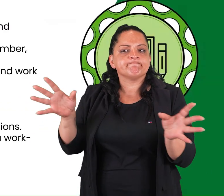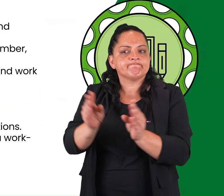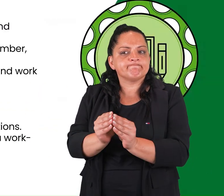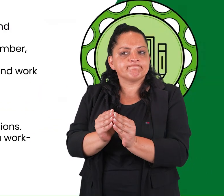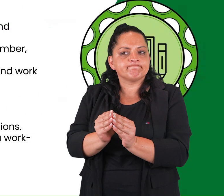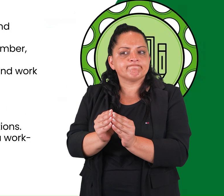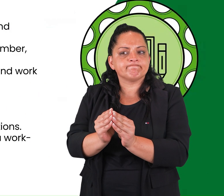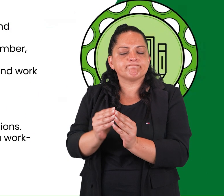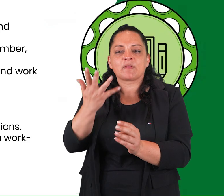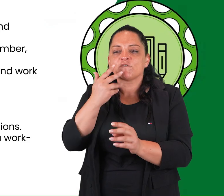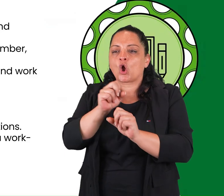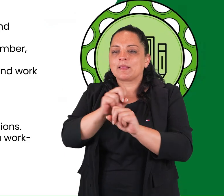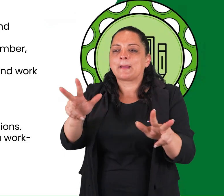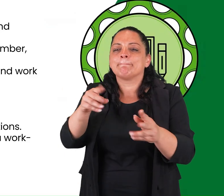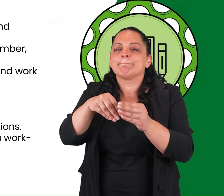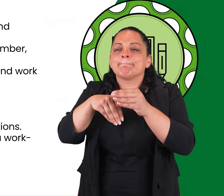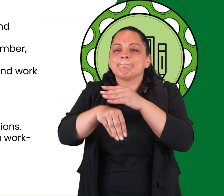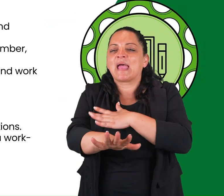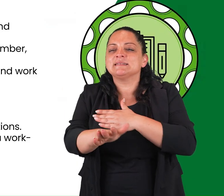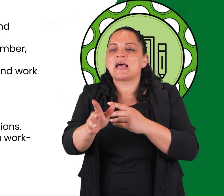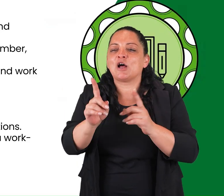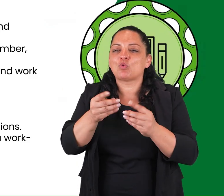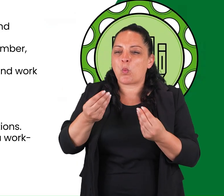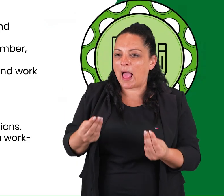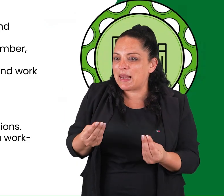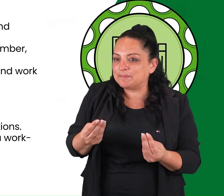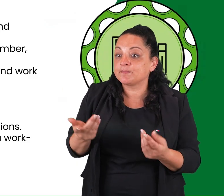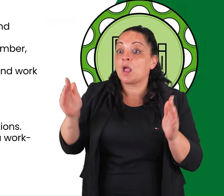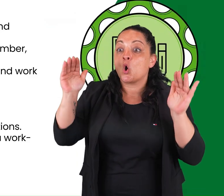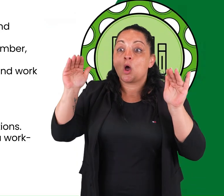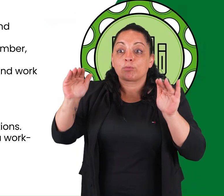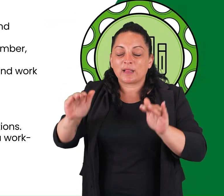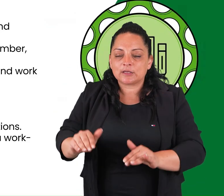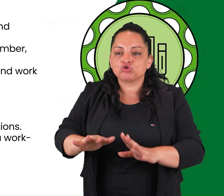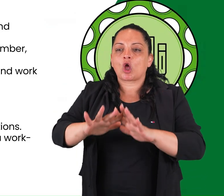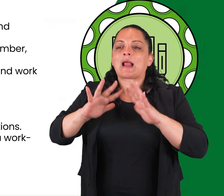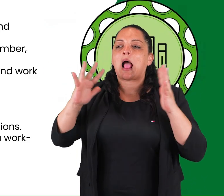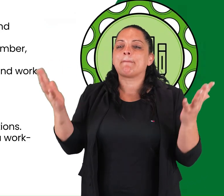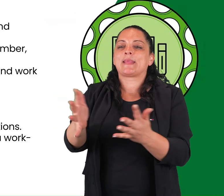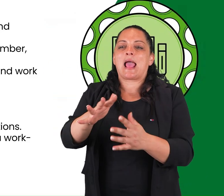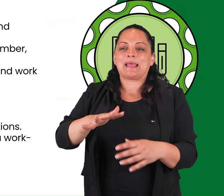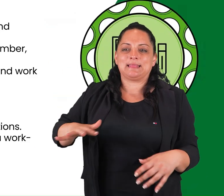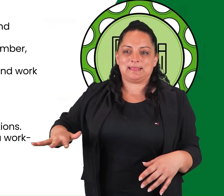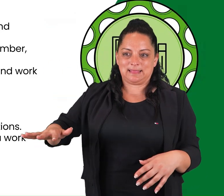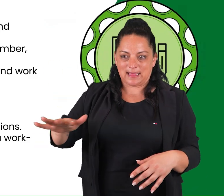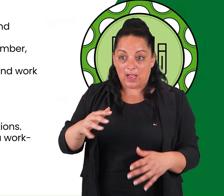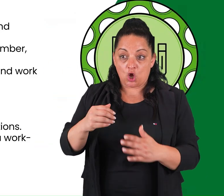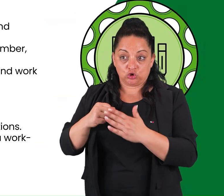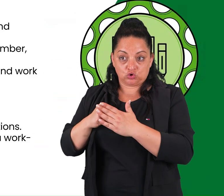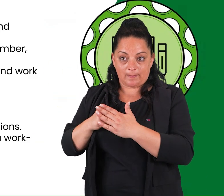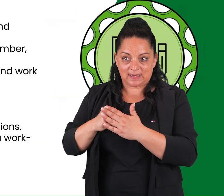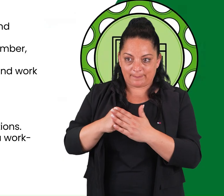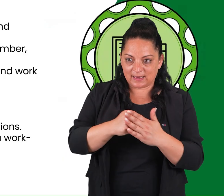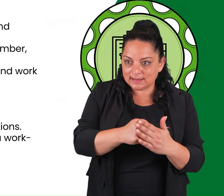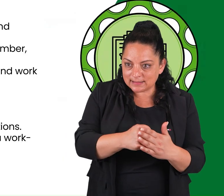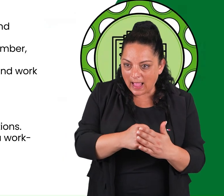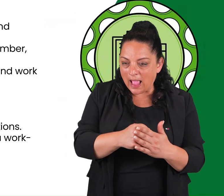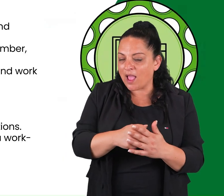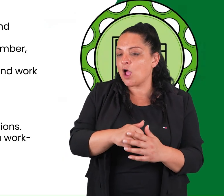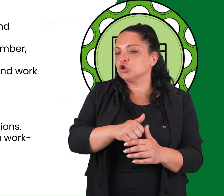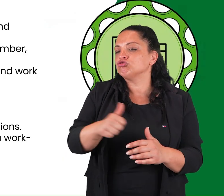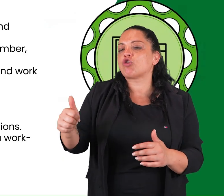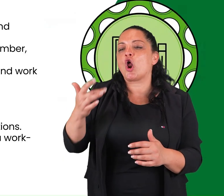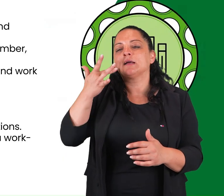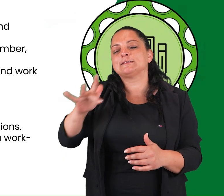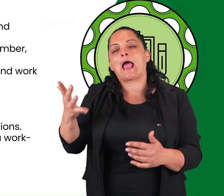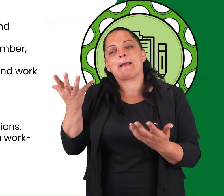And as a summary, I just wanted to say that the key message is environmental protection and sustainability are more